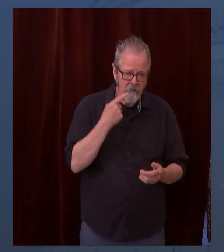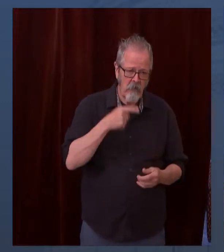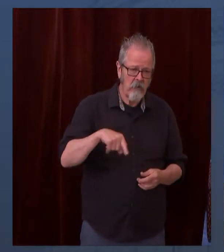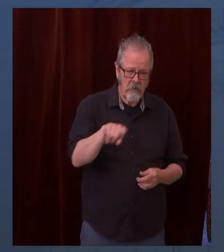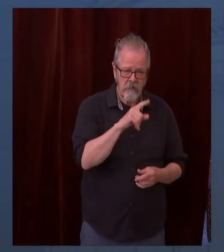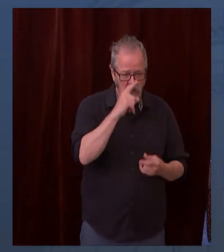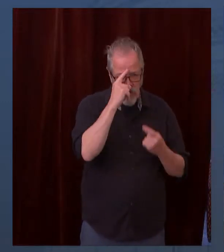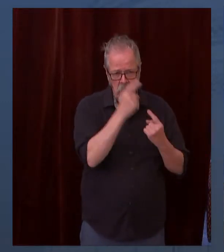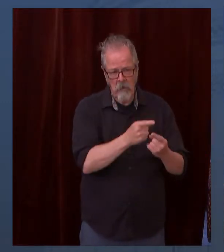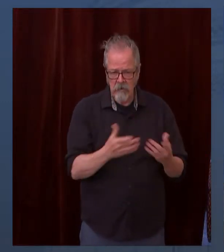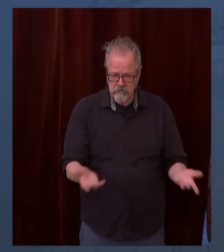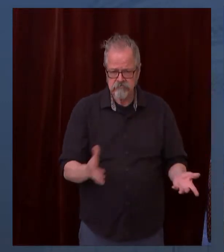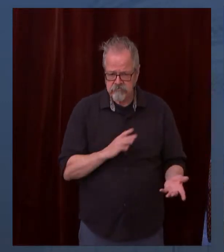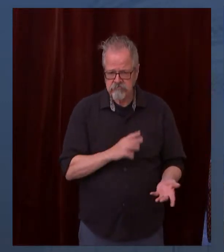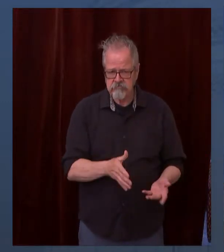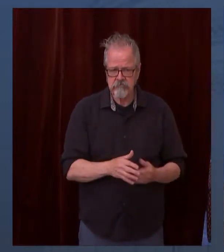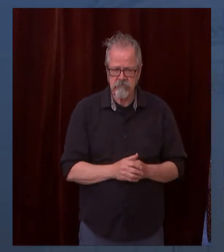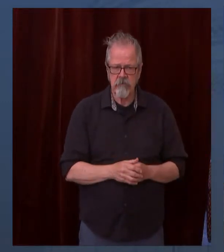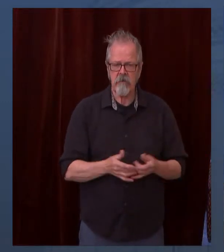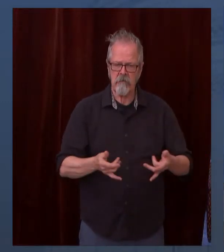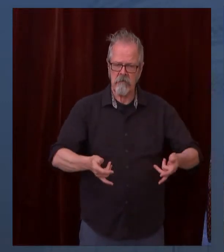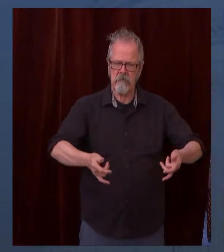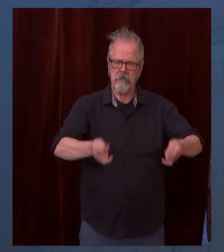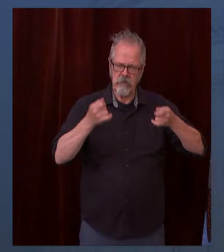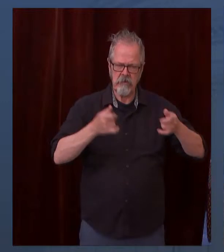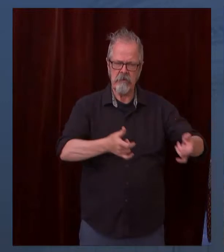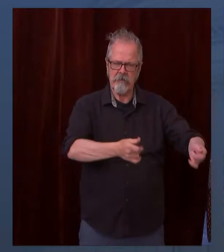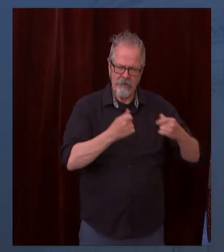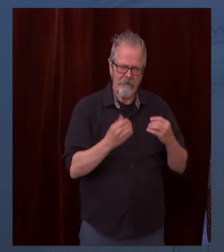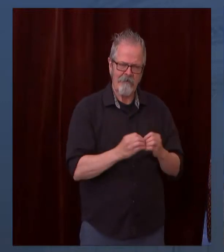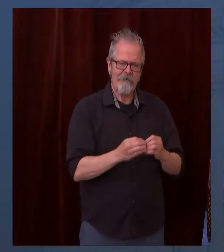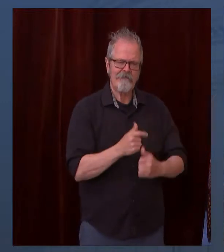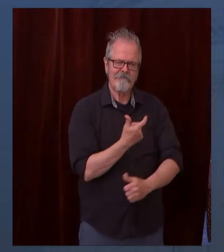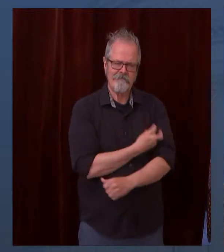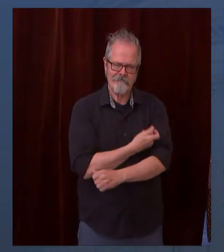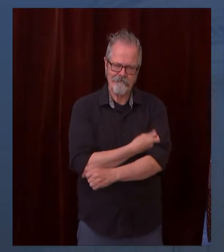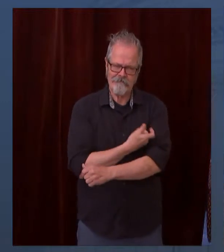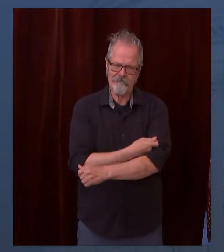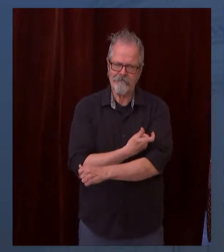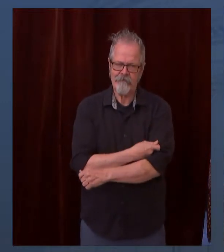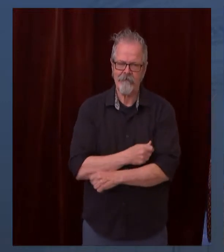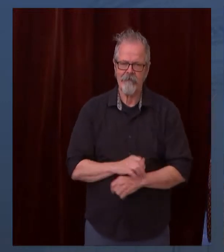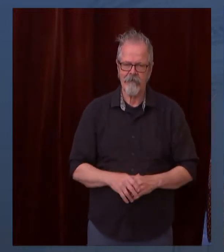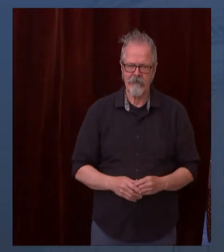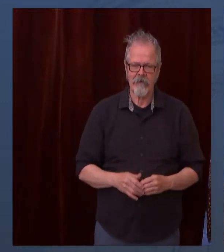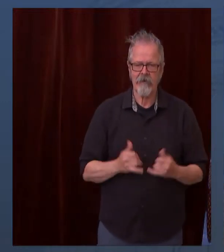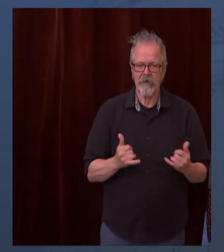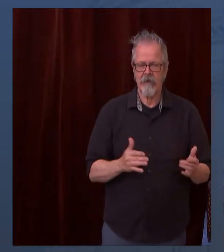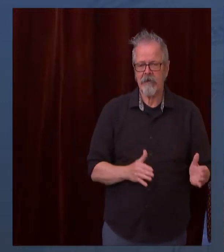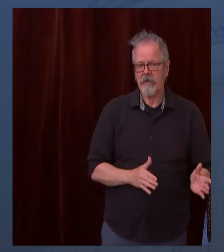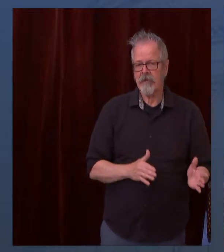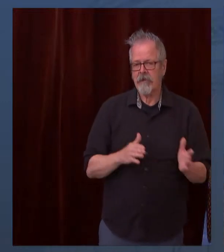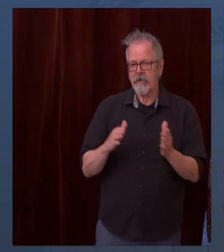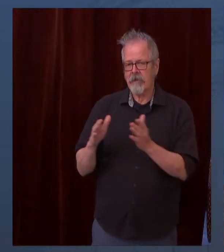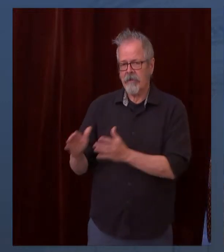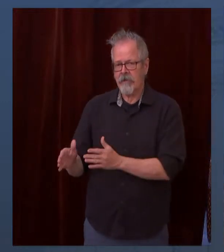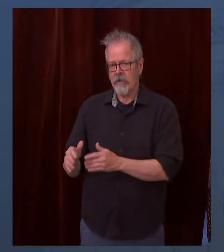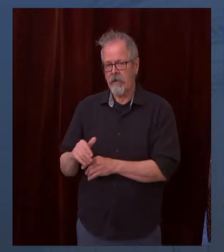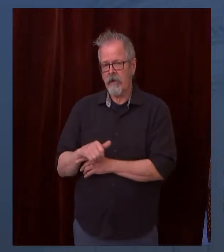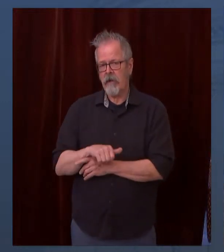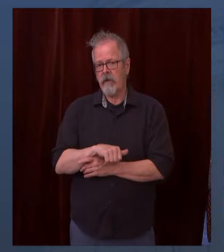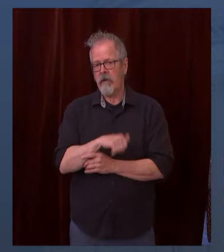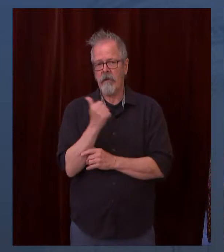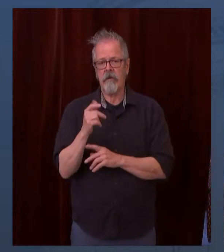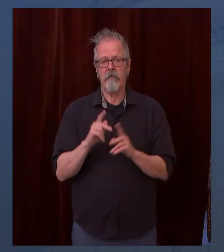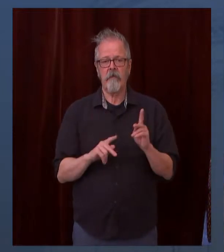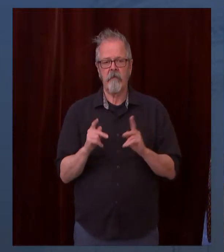in that regard. Then there are some folks who are looking at conspiracy theories